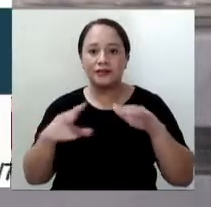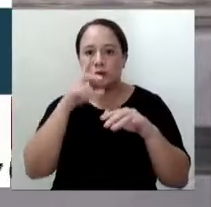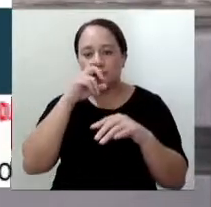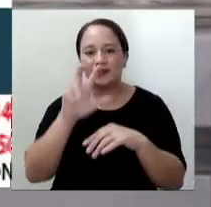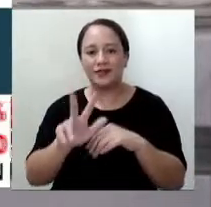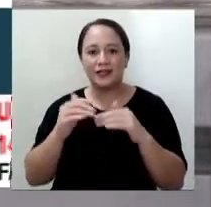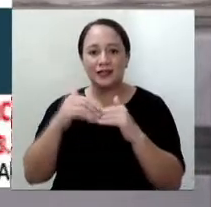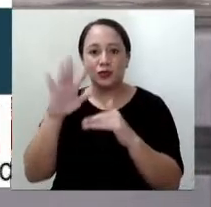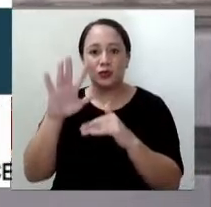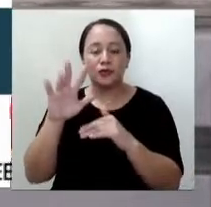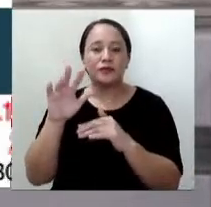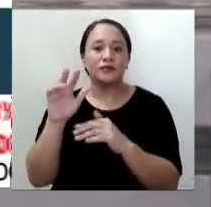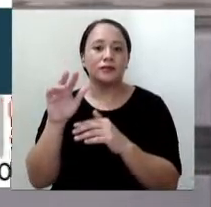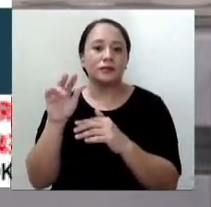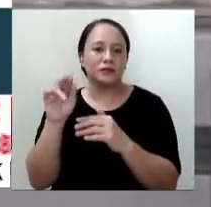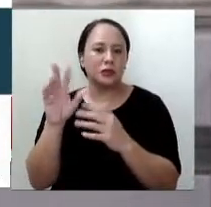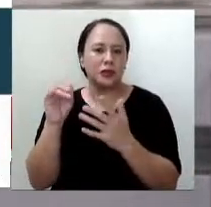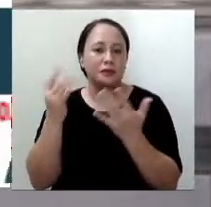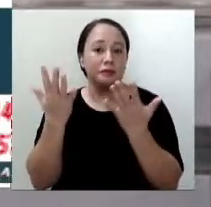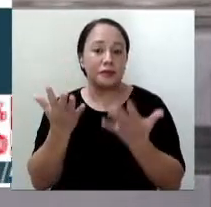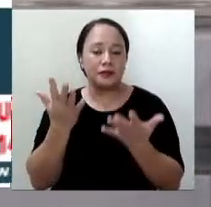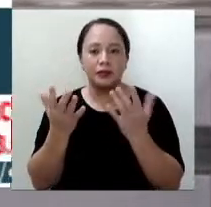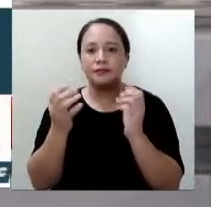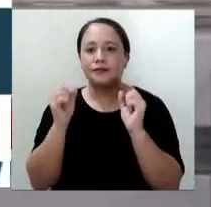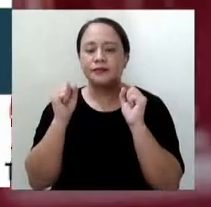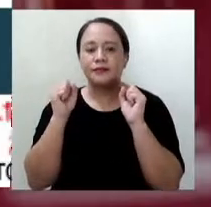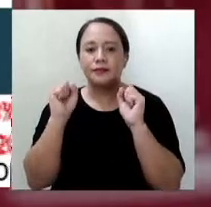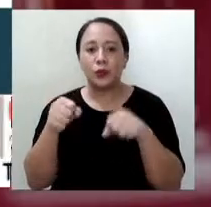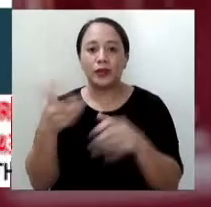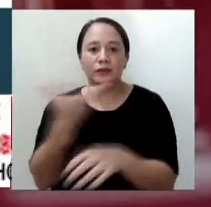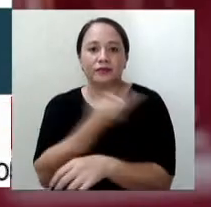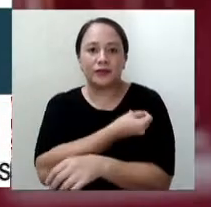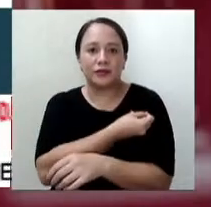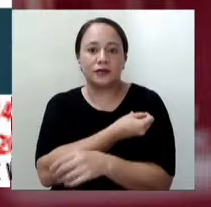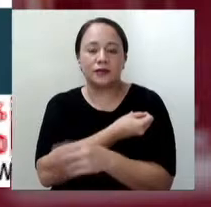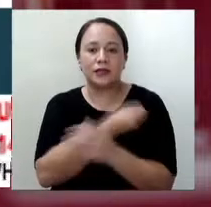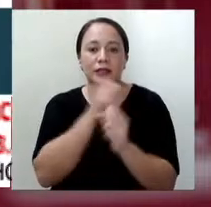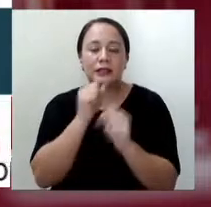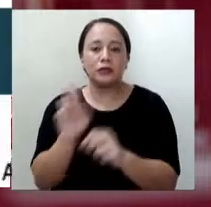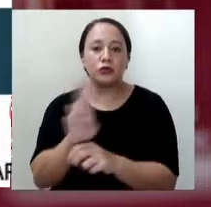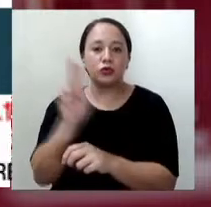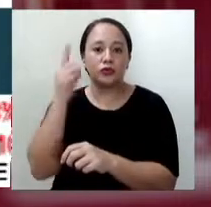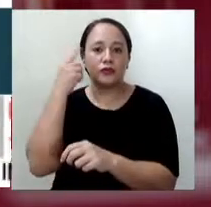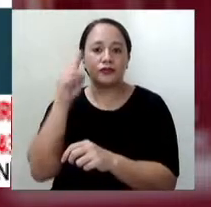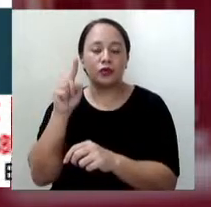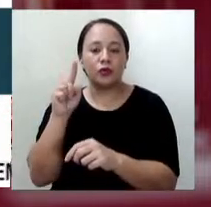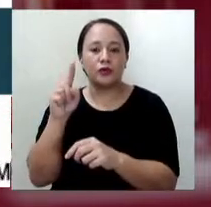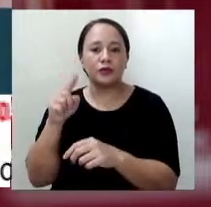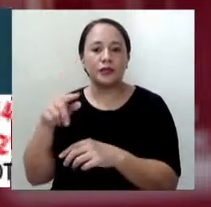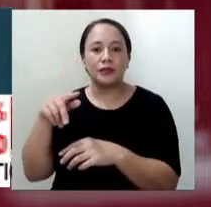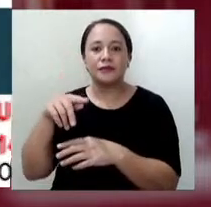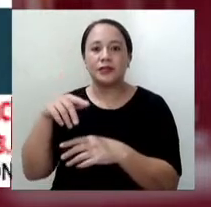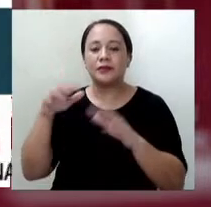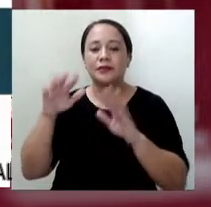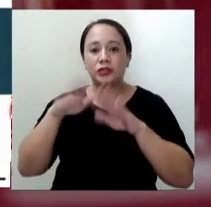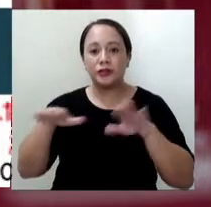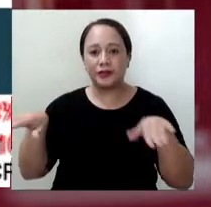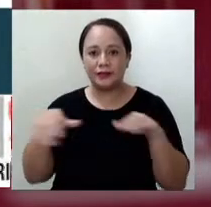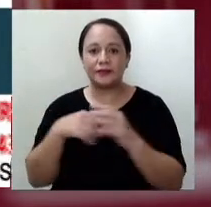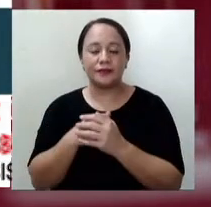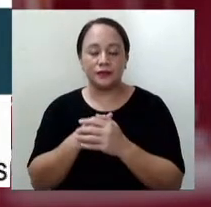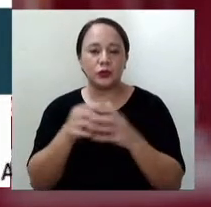this is another potential vaccine that can be used for the pediatric age group. That we